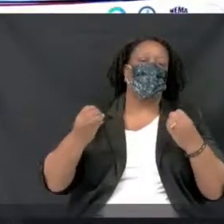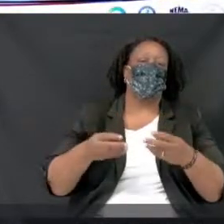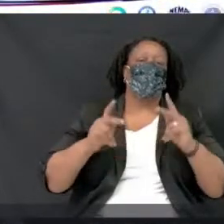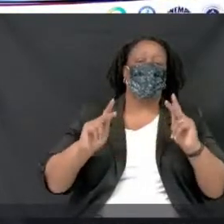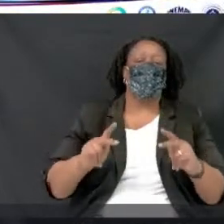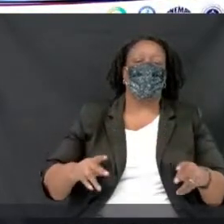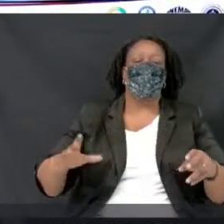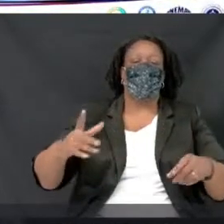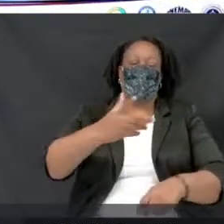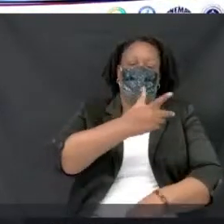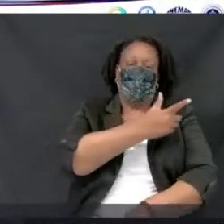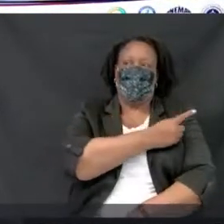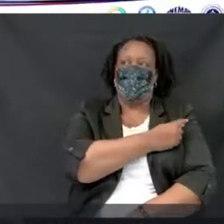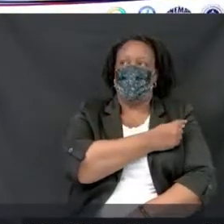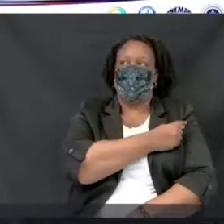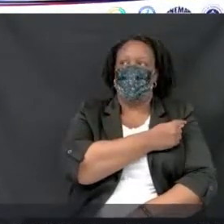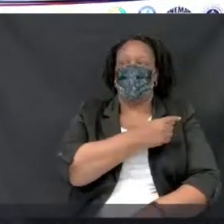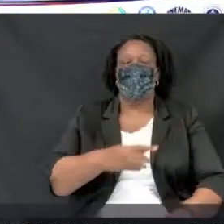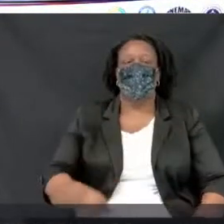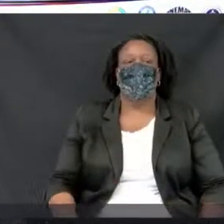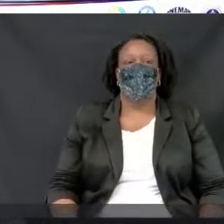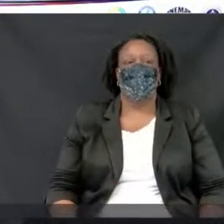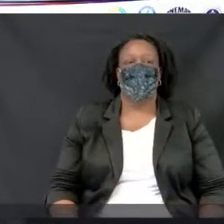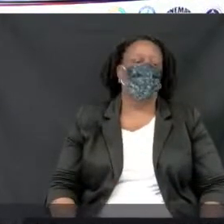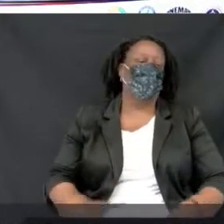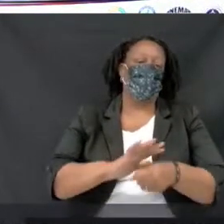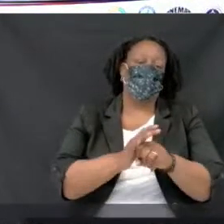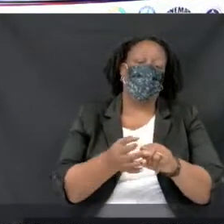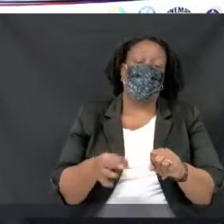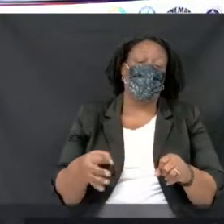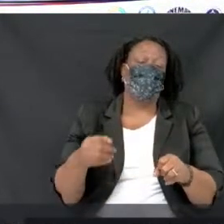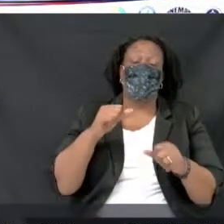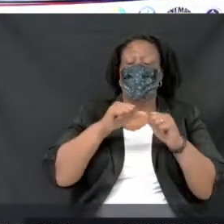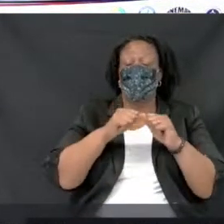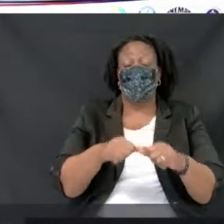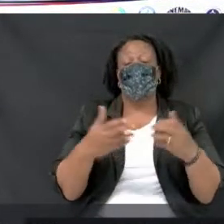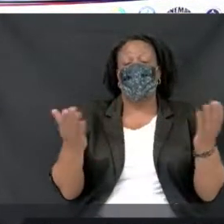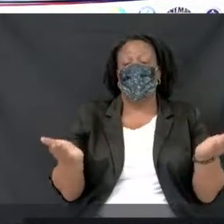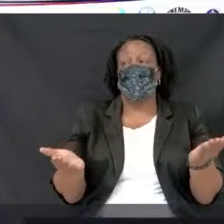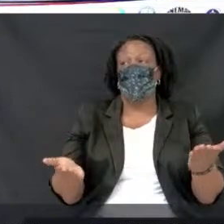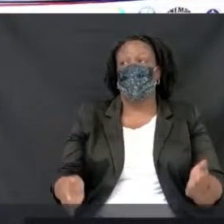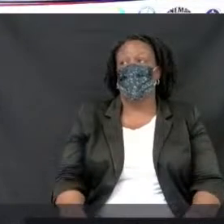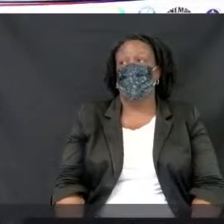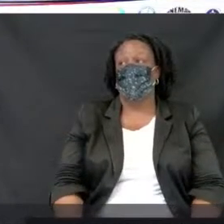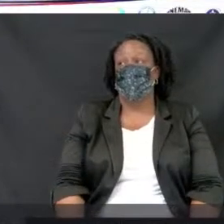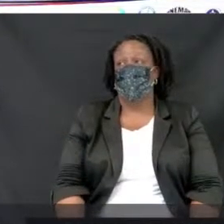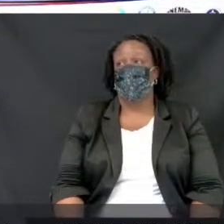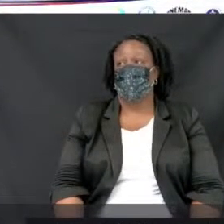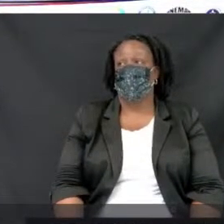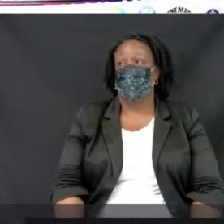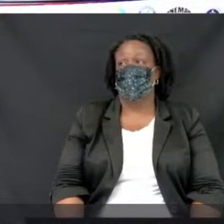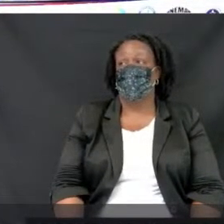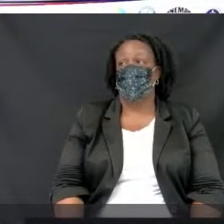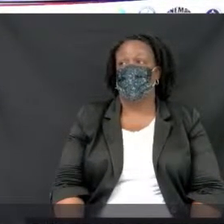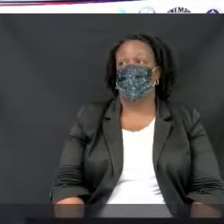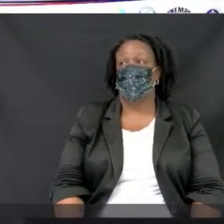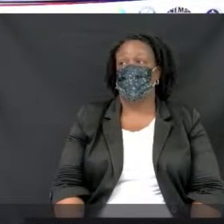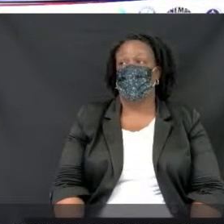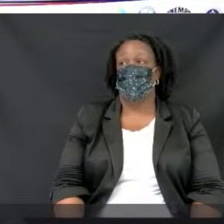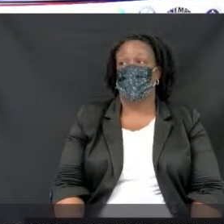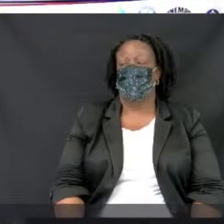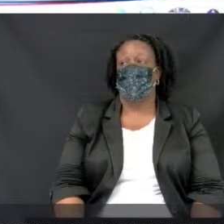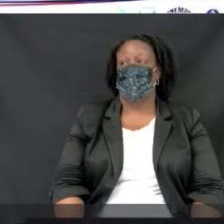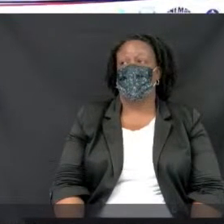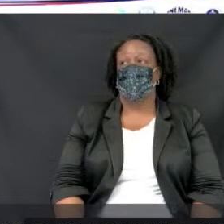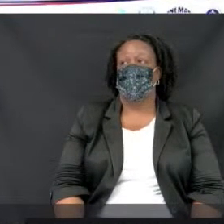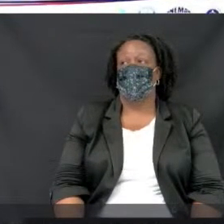COVID-19 will still be with us. Vaxxed and unvaxxed are working